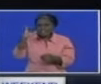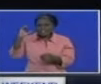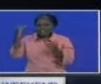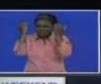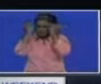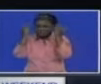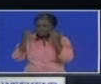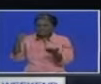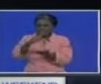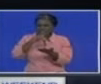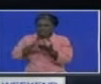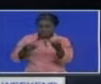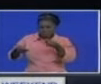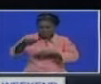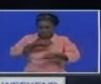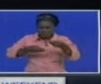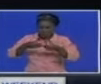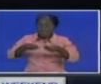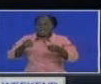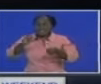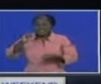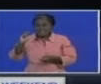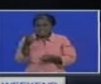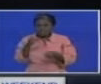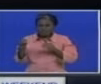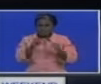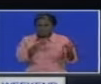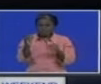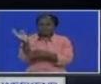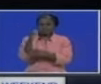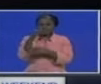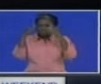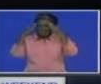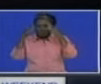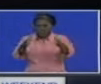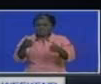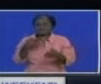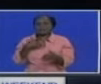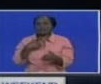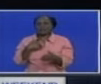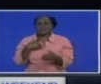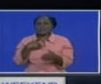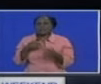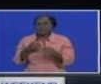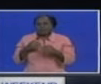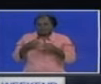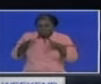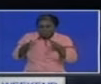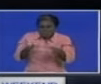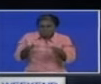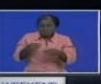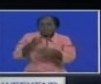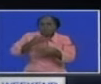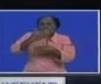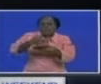of discussion, Kenya's shifting diplomacy is also coming into focus. Will the push to defer President Uhuru Kenyatta's case